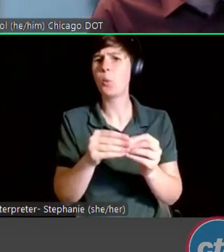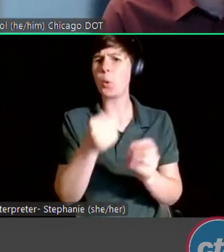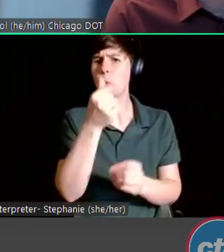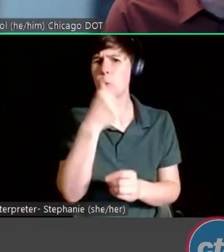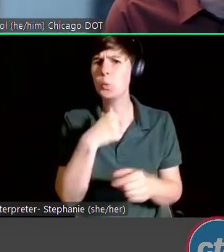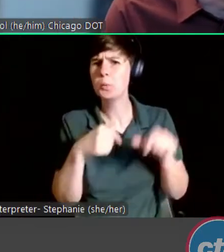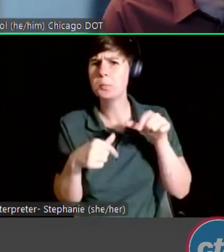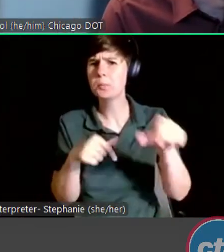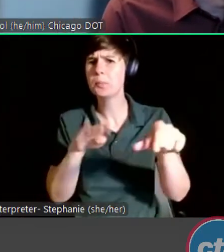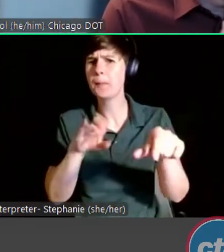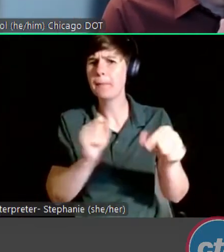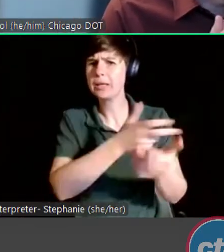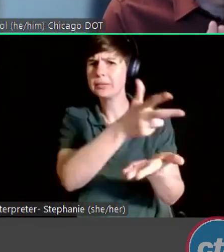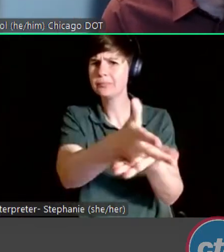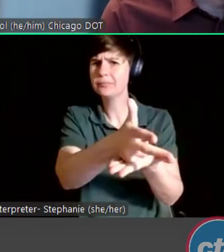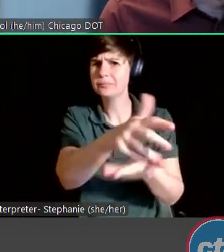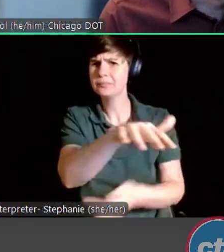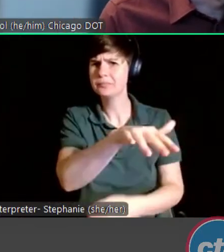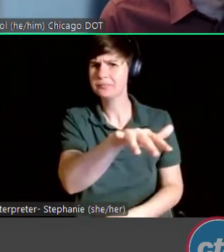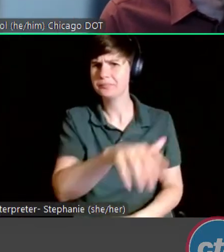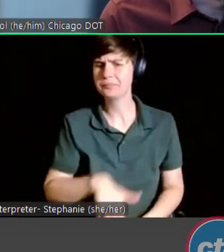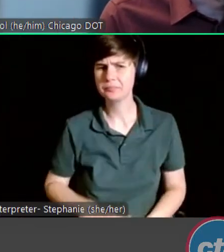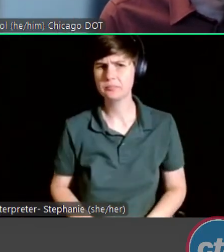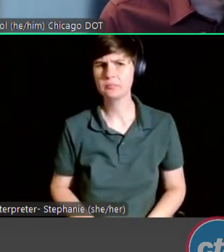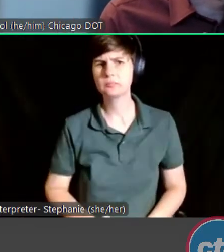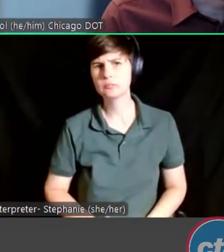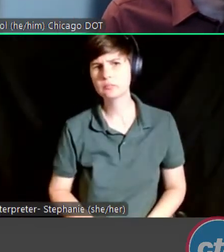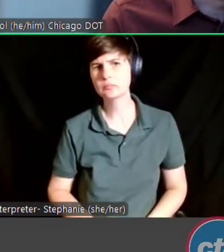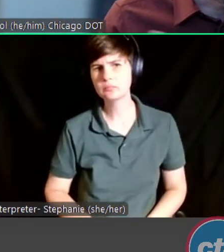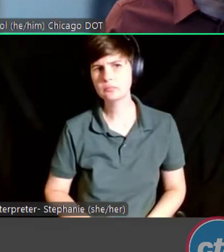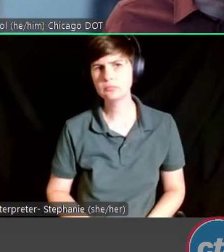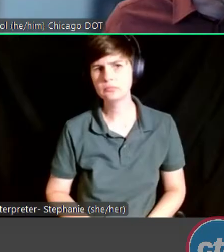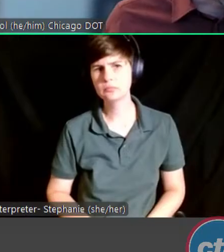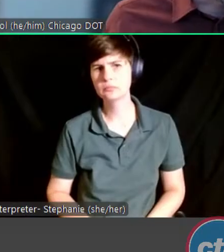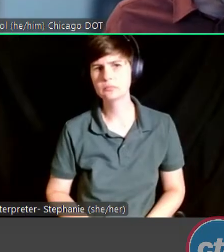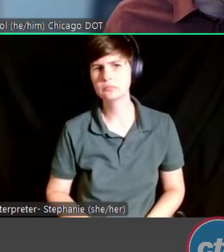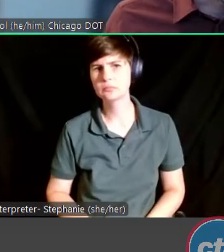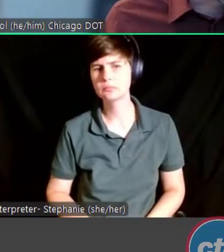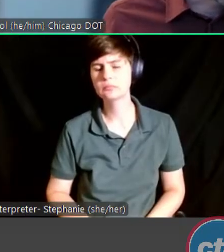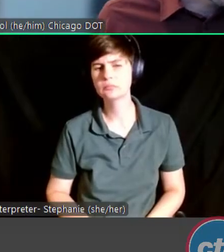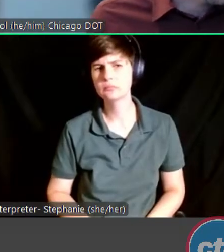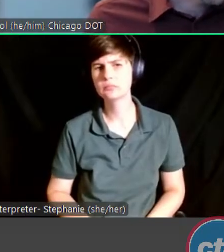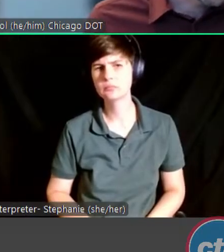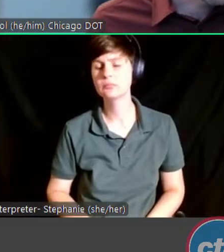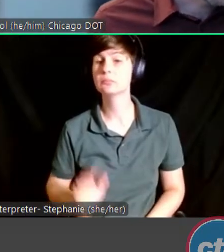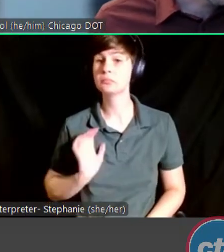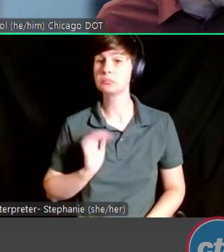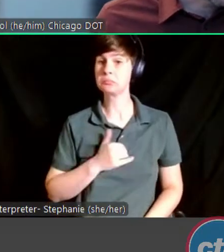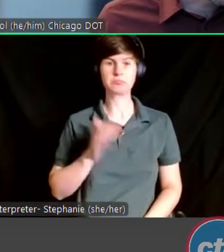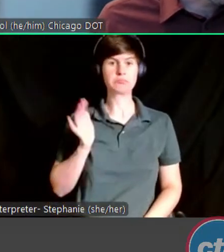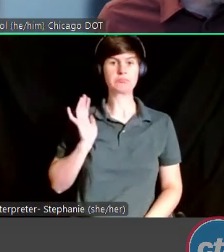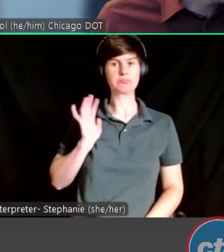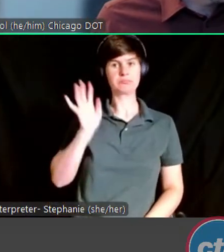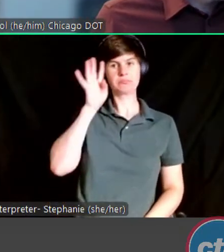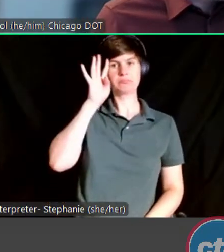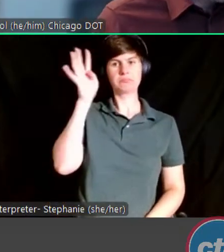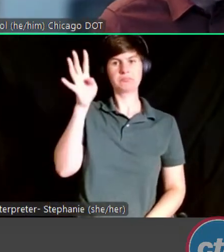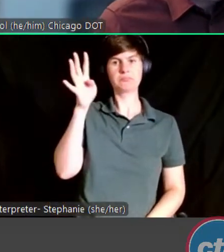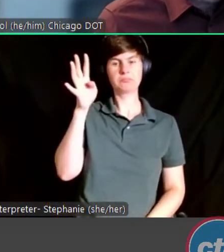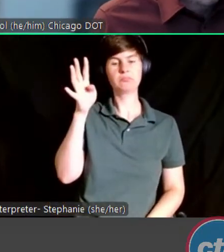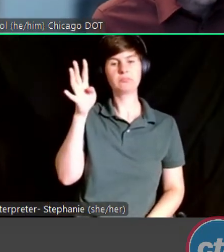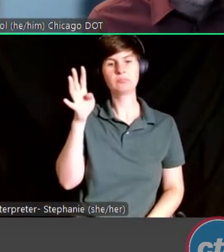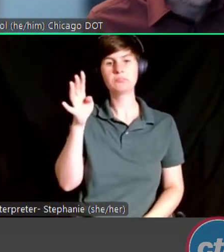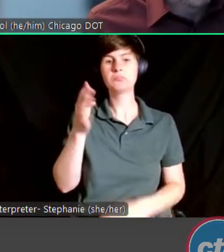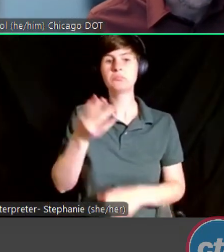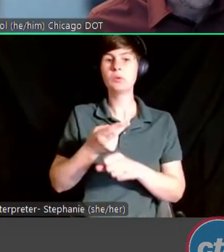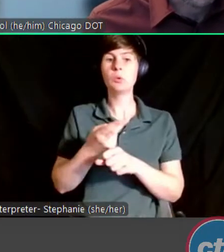that. This shows kind of one of our earlier concepts where between the sidewalk and the bus loading area, we do use those